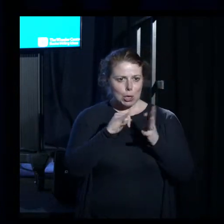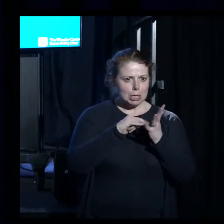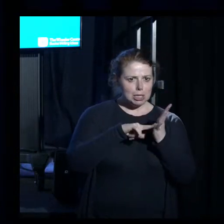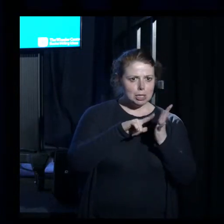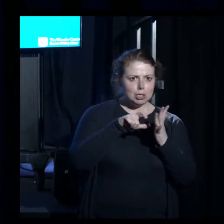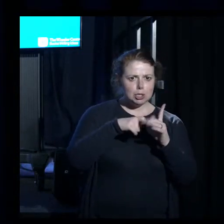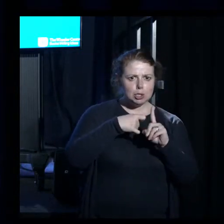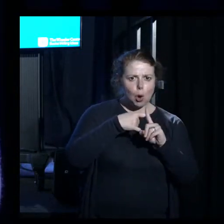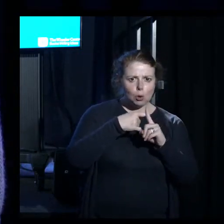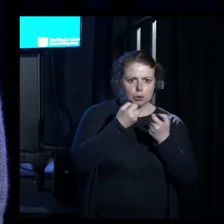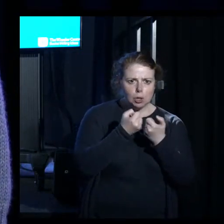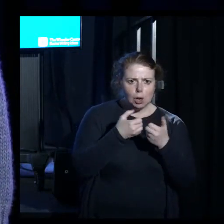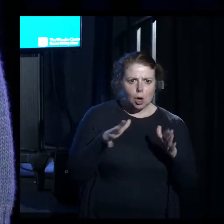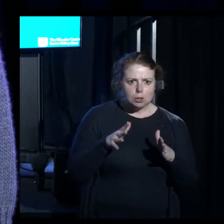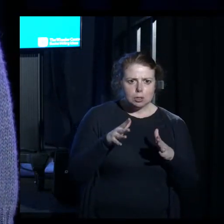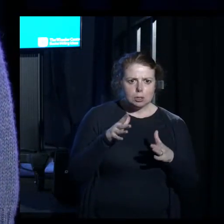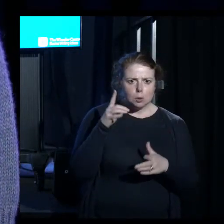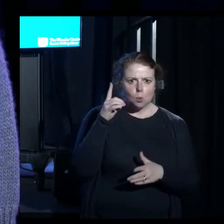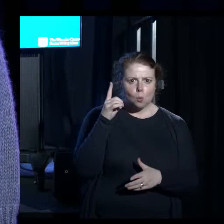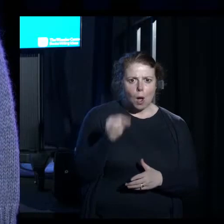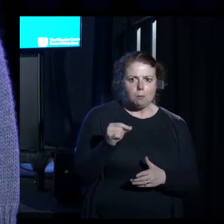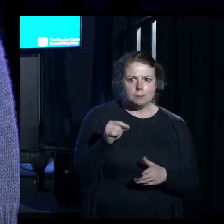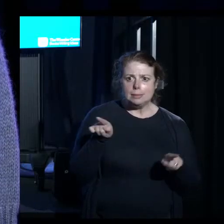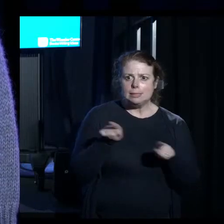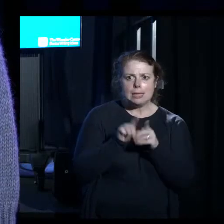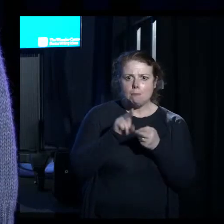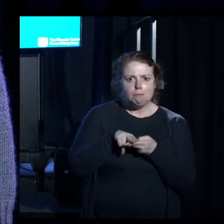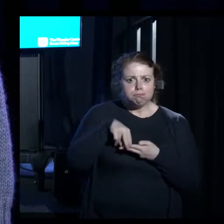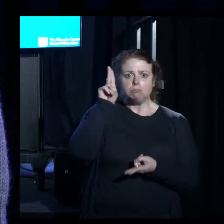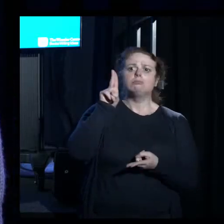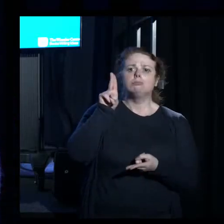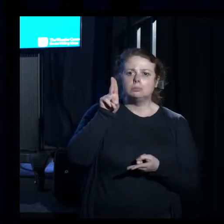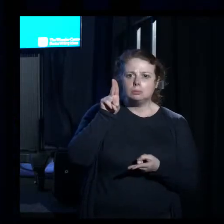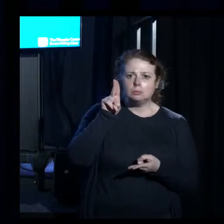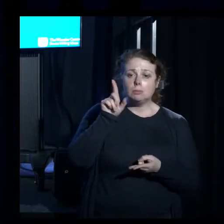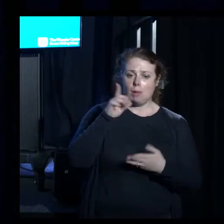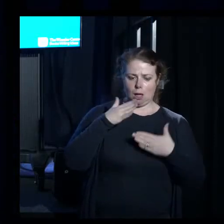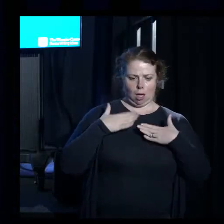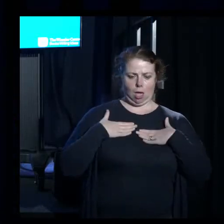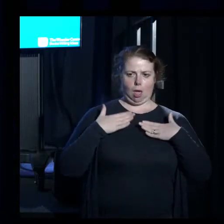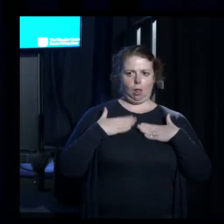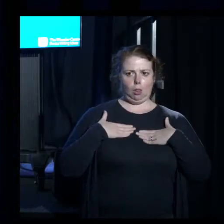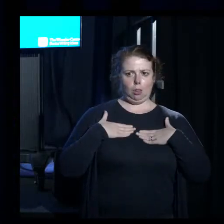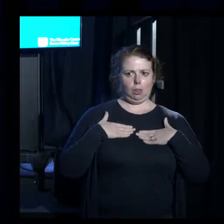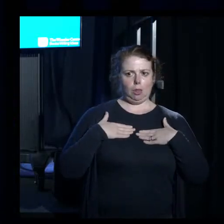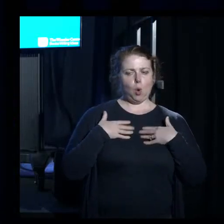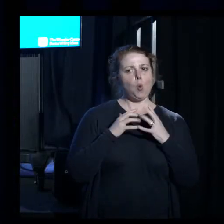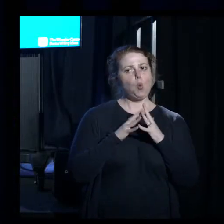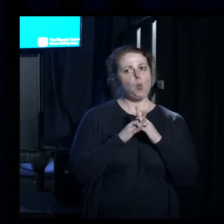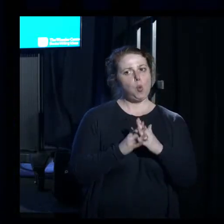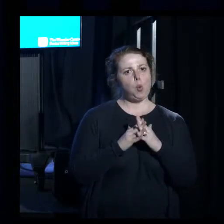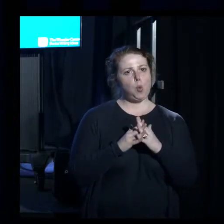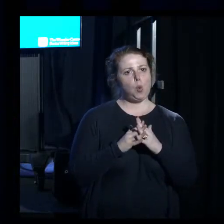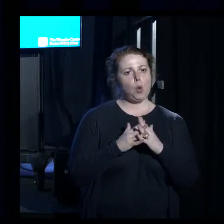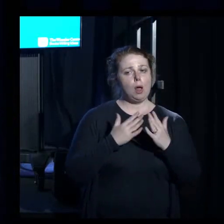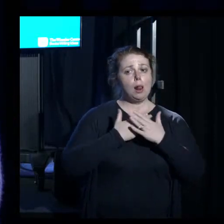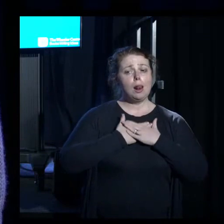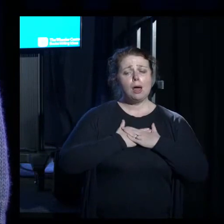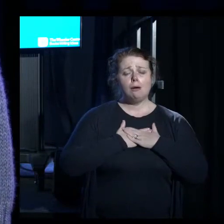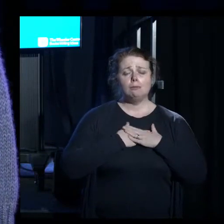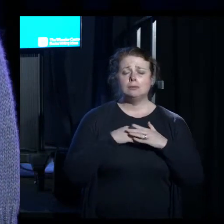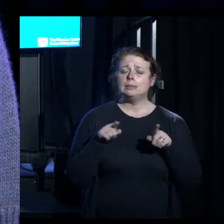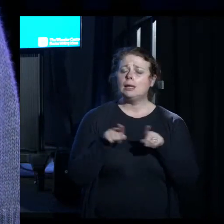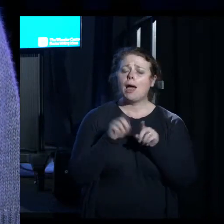be lost as fast as accumulated, that health is wealth, and love is